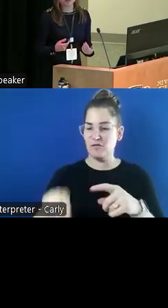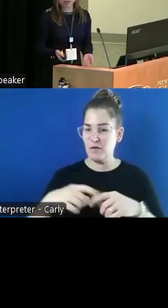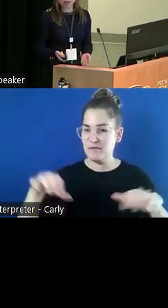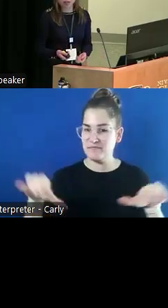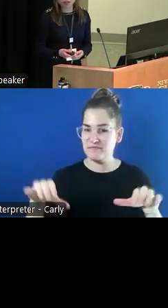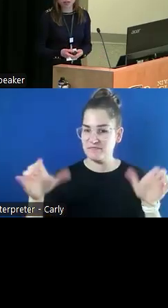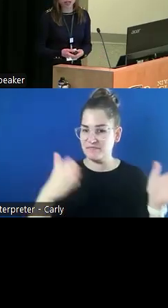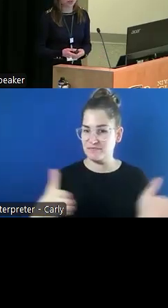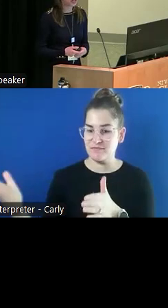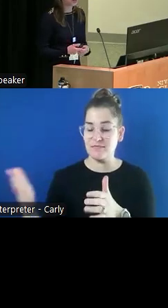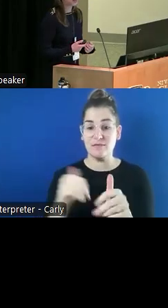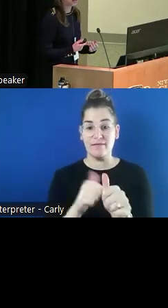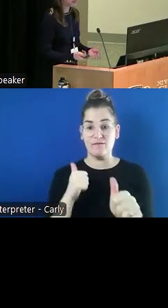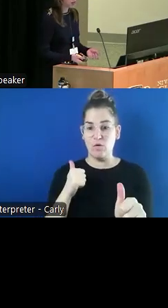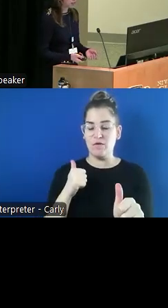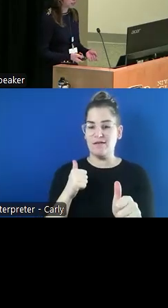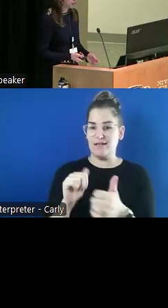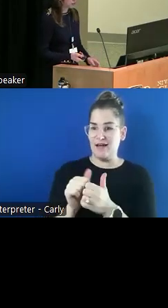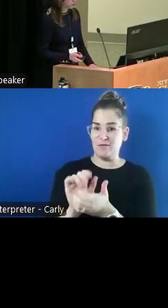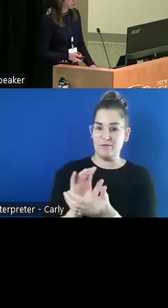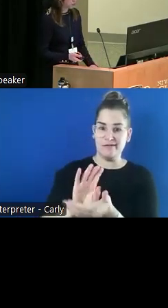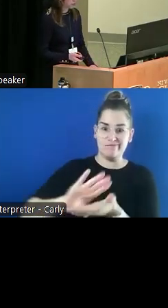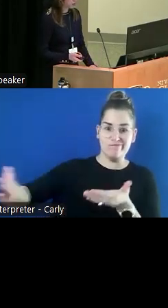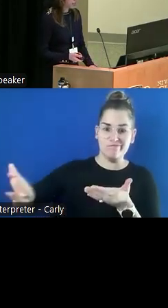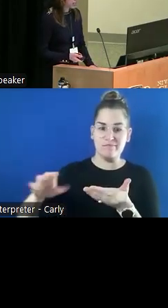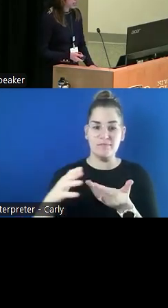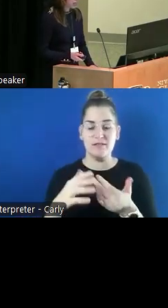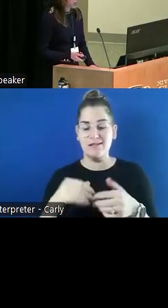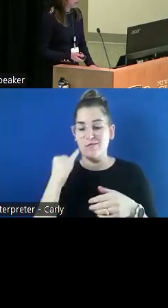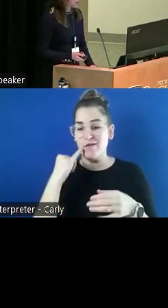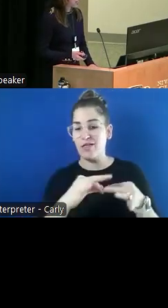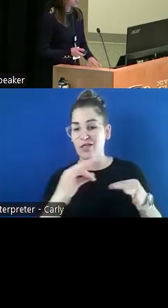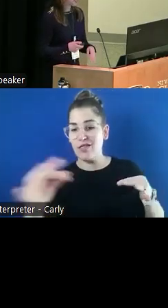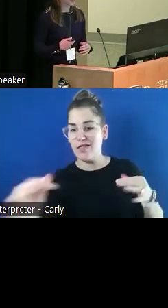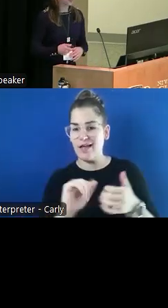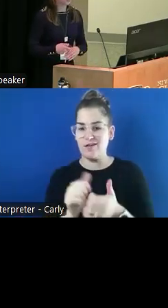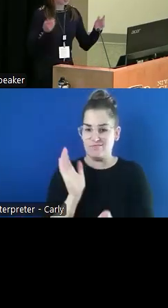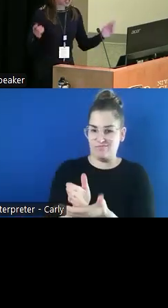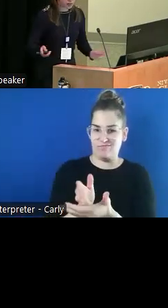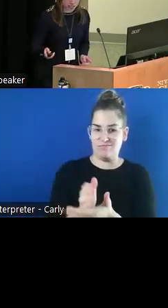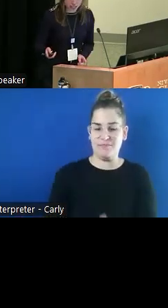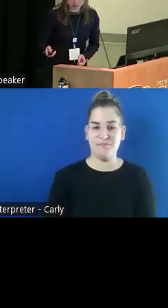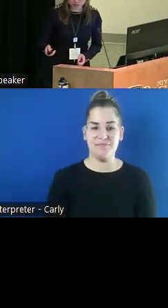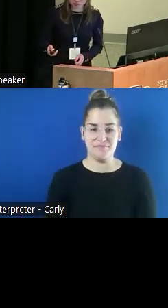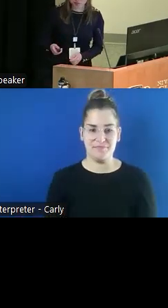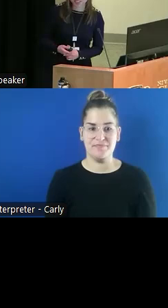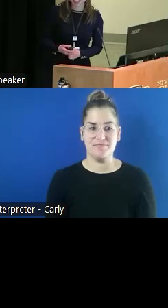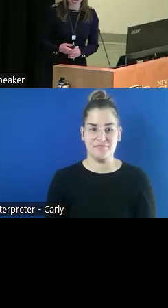overcome avoidance? How can we overcome procrastination? I'm excited to show you freshly squeezed